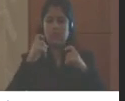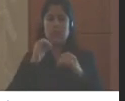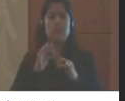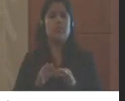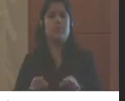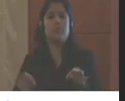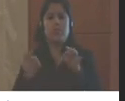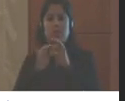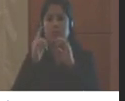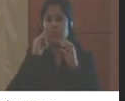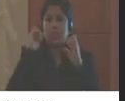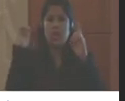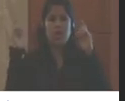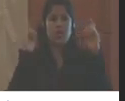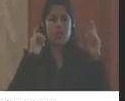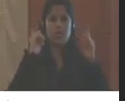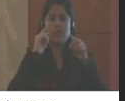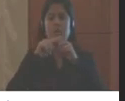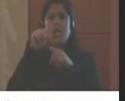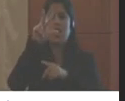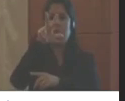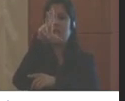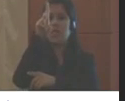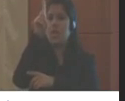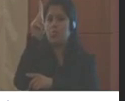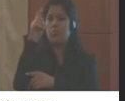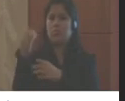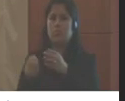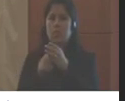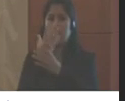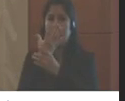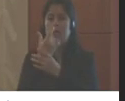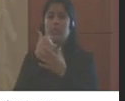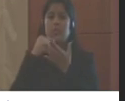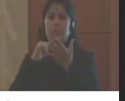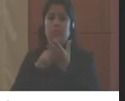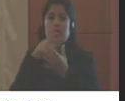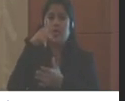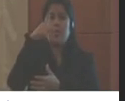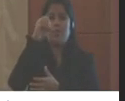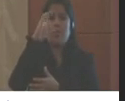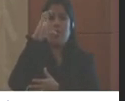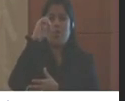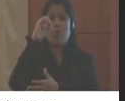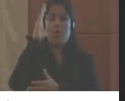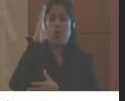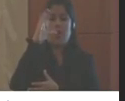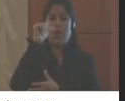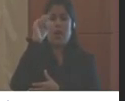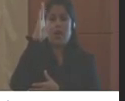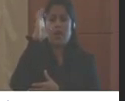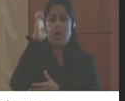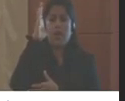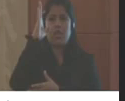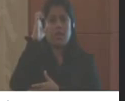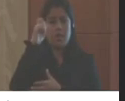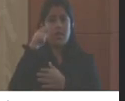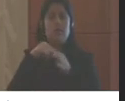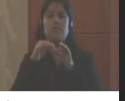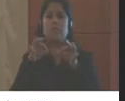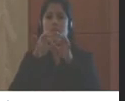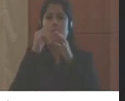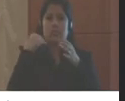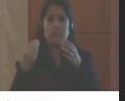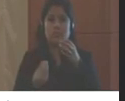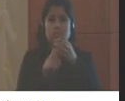where 31 volcanoes are deemed to be potentially sensitive. We must highlight Popocatépetl volcano, which